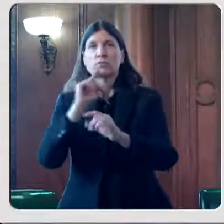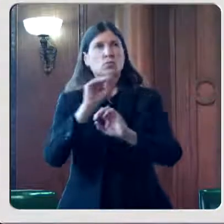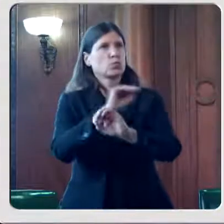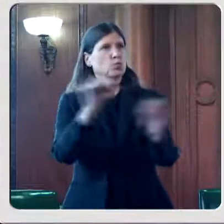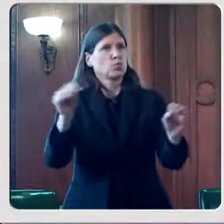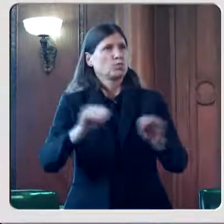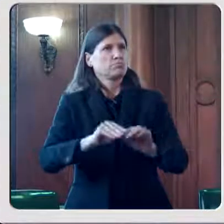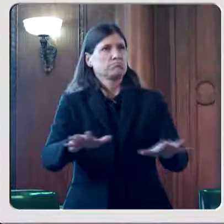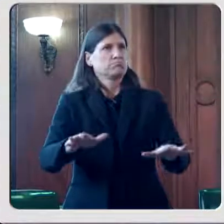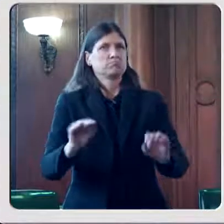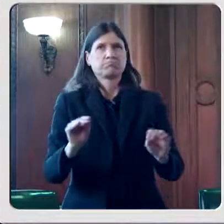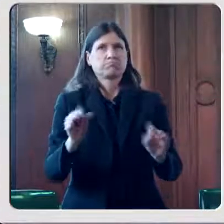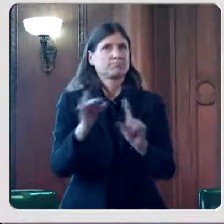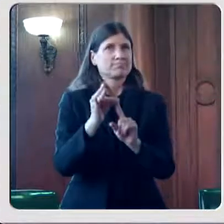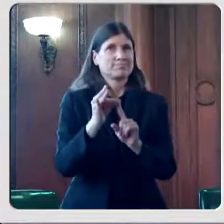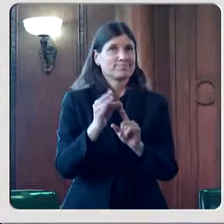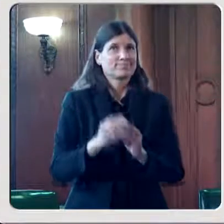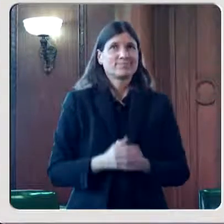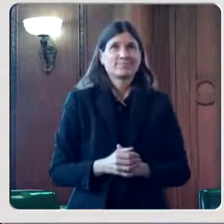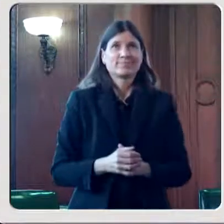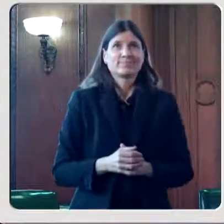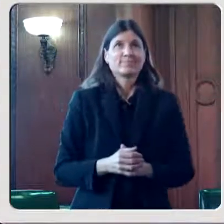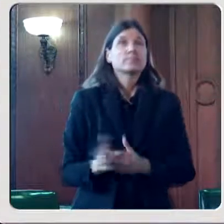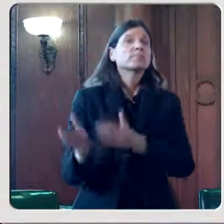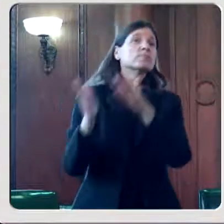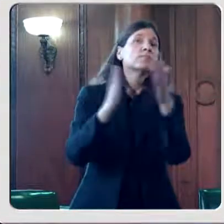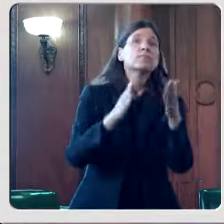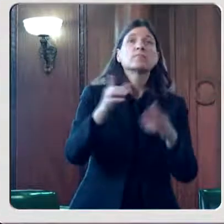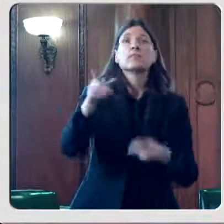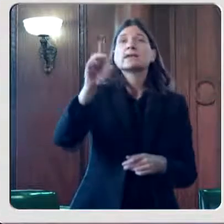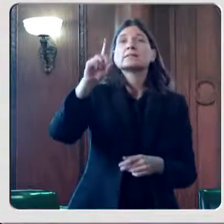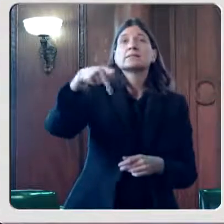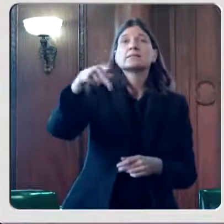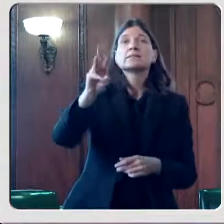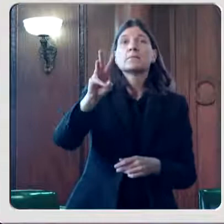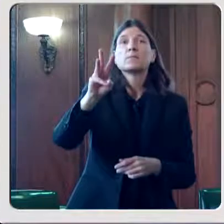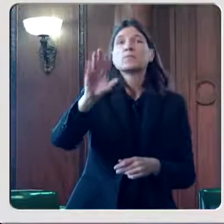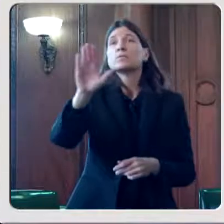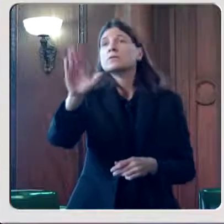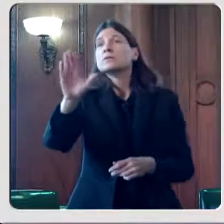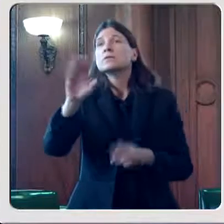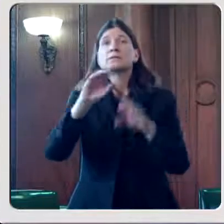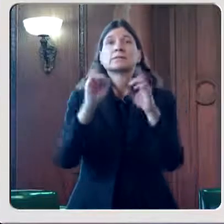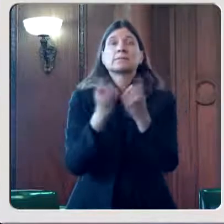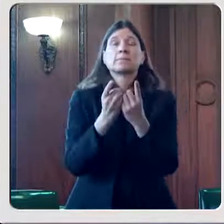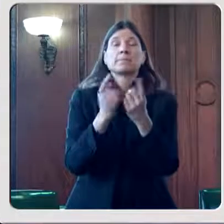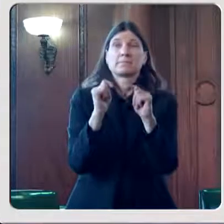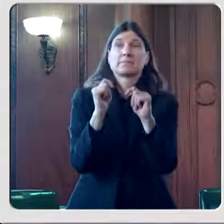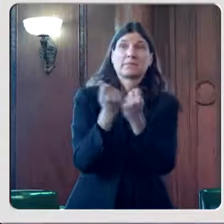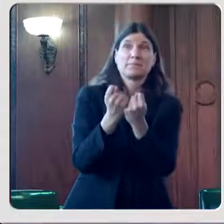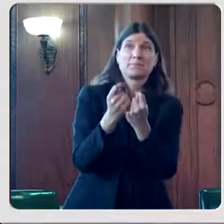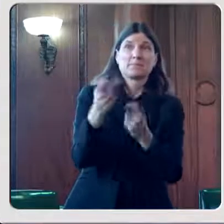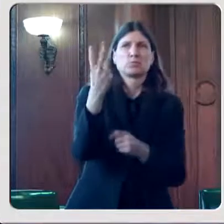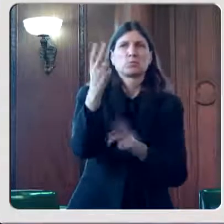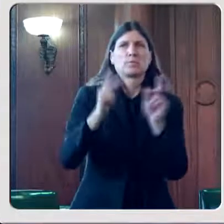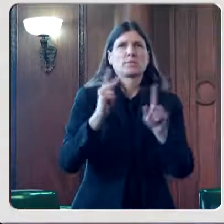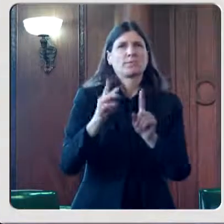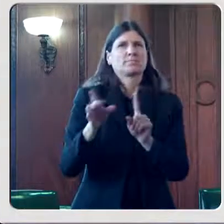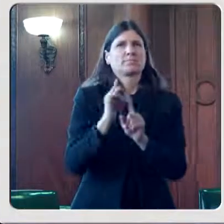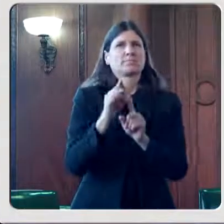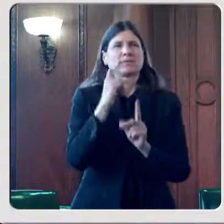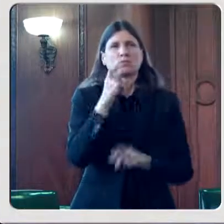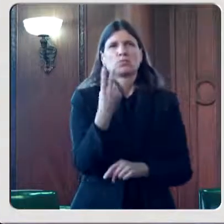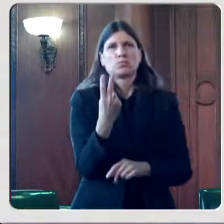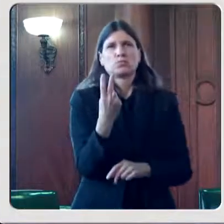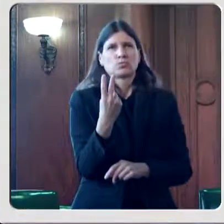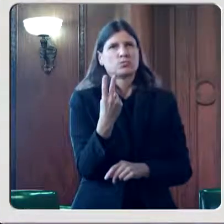DPW Director Signoli indicates he's down 2 with COVID-19. He will give you an update. We just had a storm. We seem to